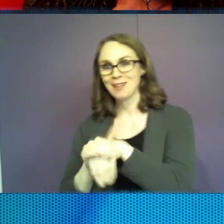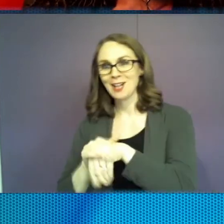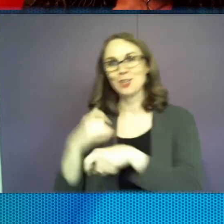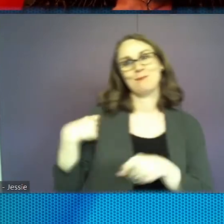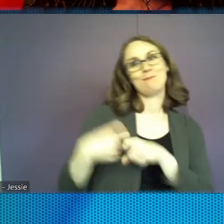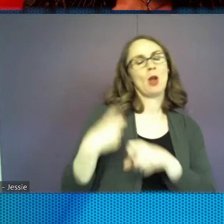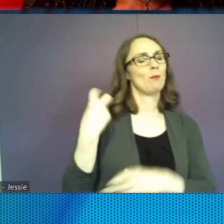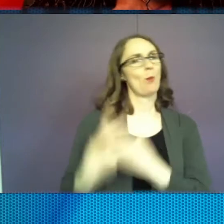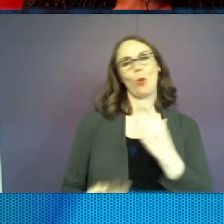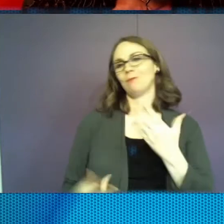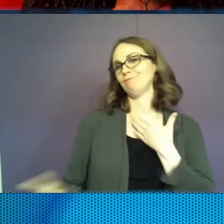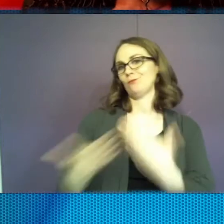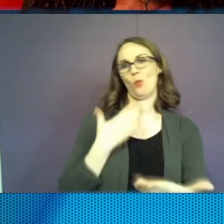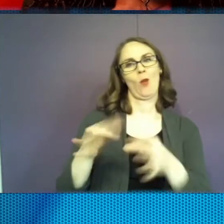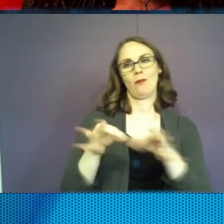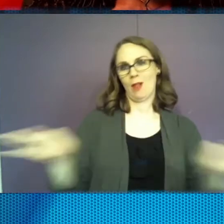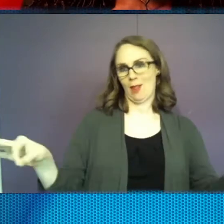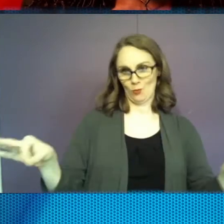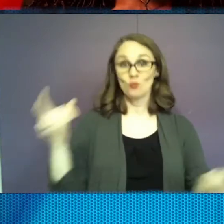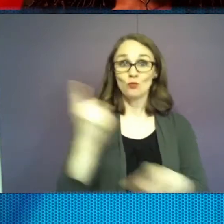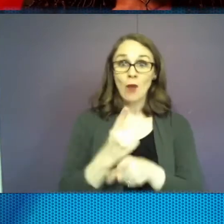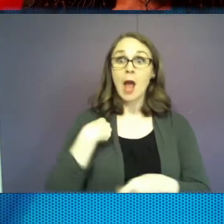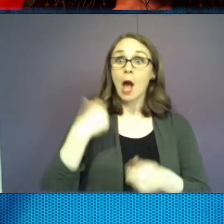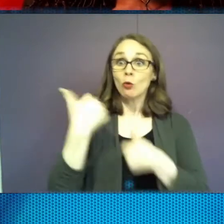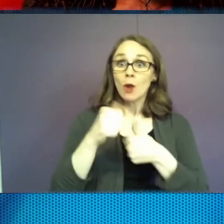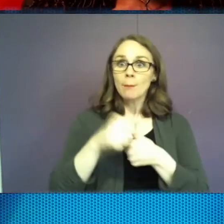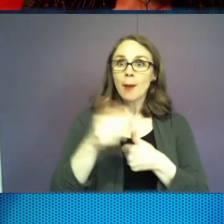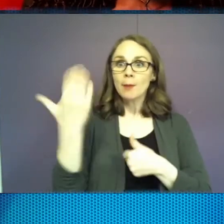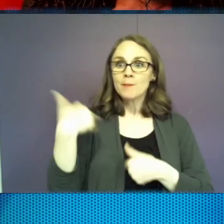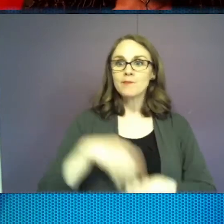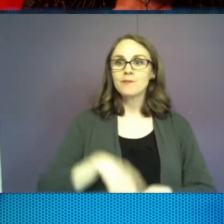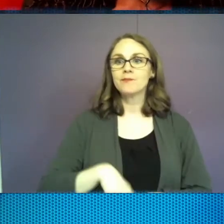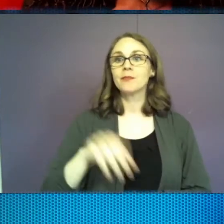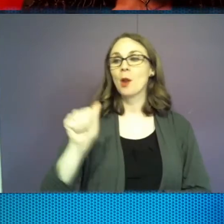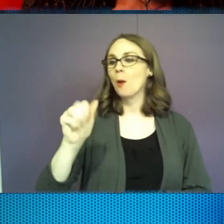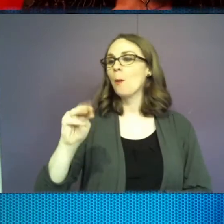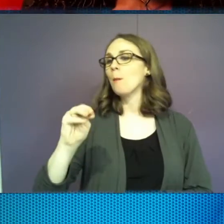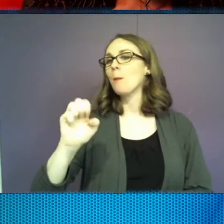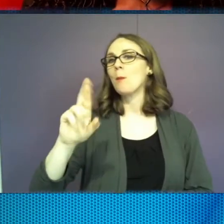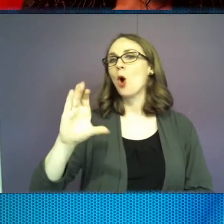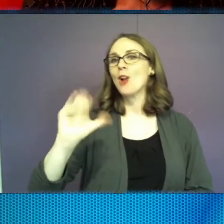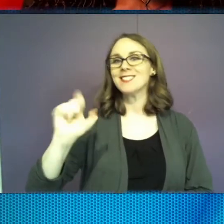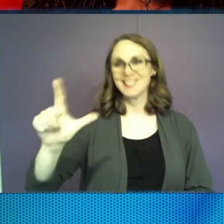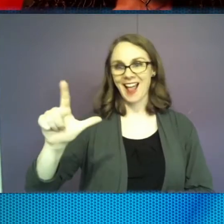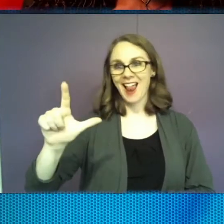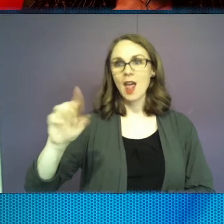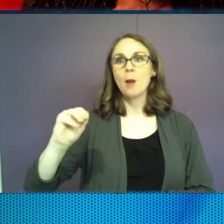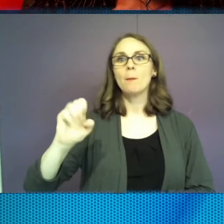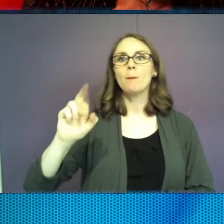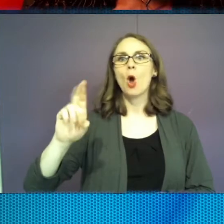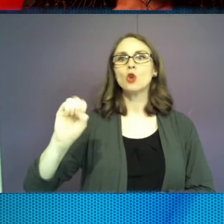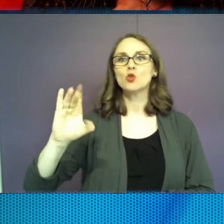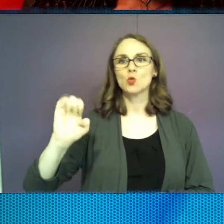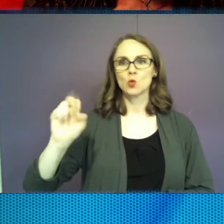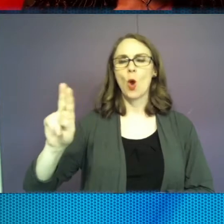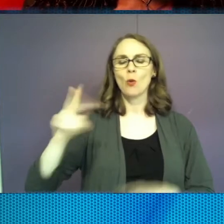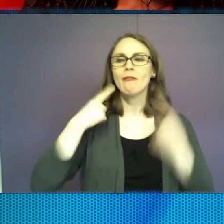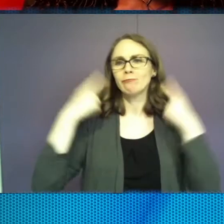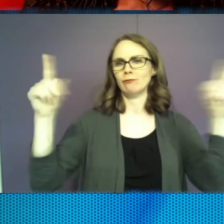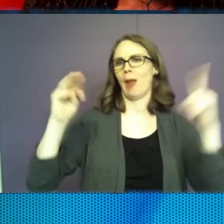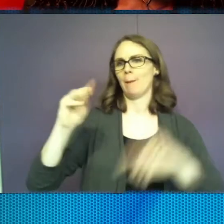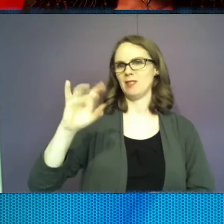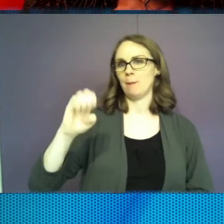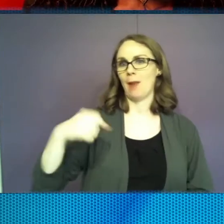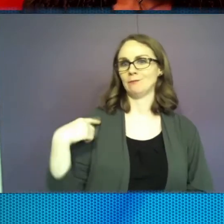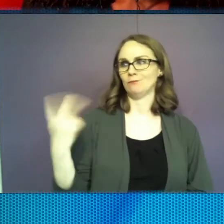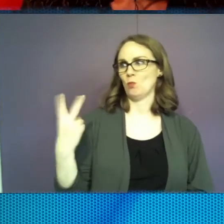or whatever the language. Because I remember one thing, Marcel Marceau, the very famous mime. We worked together in one